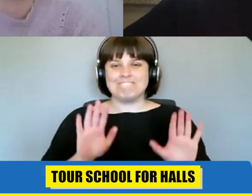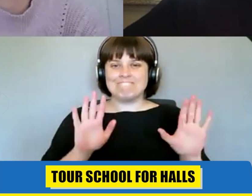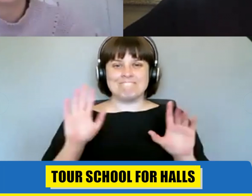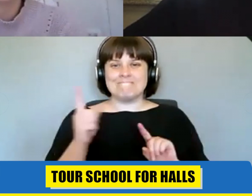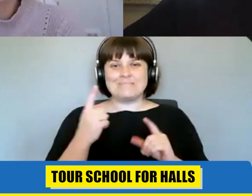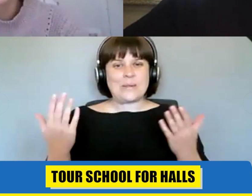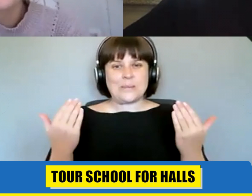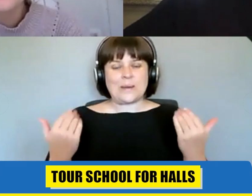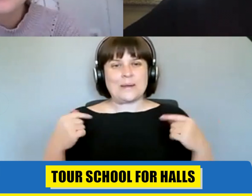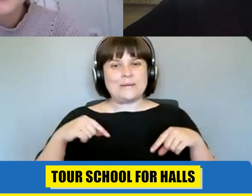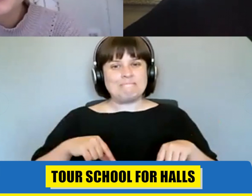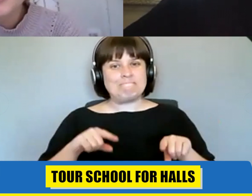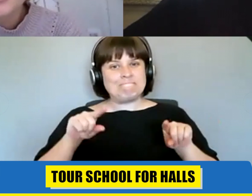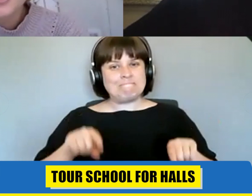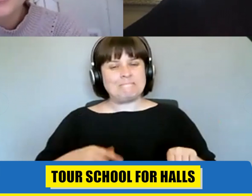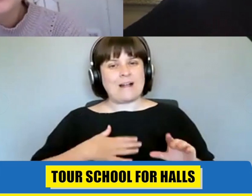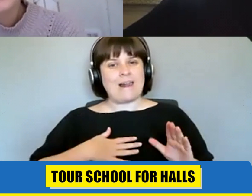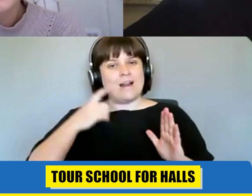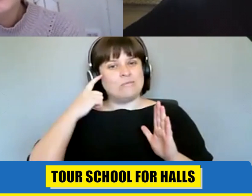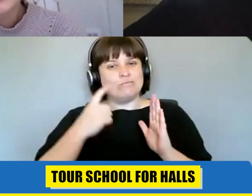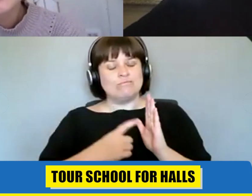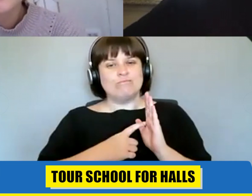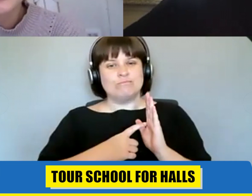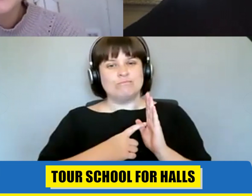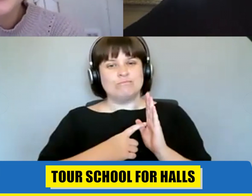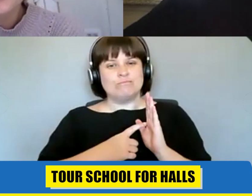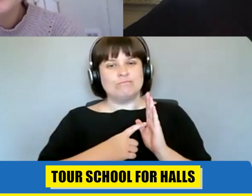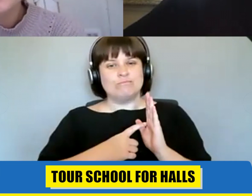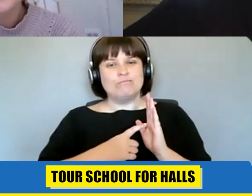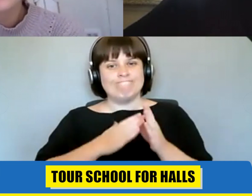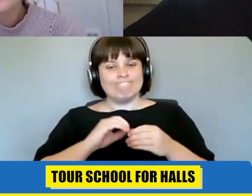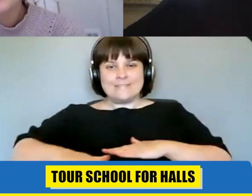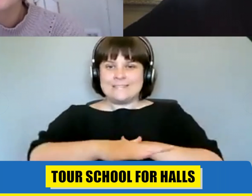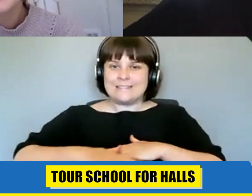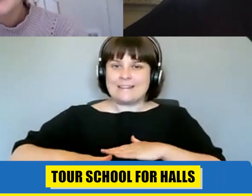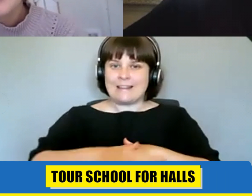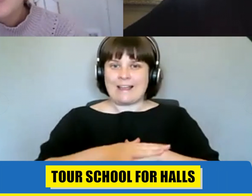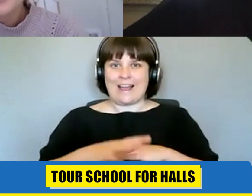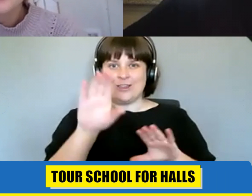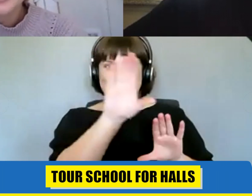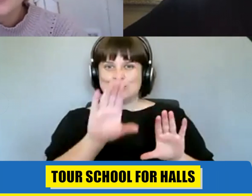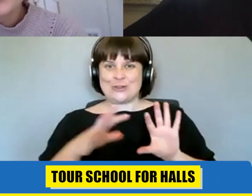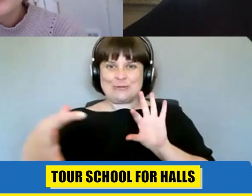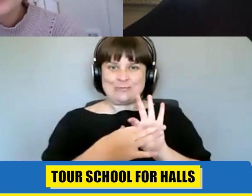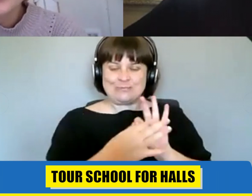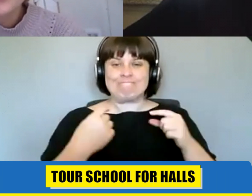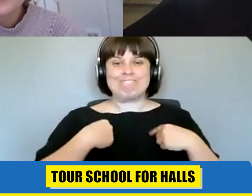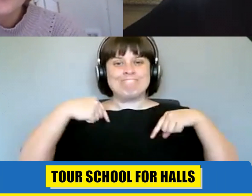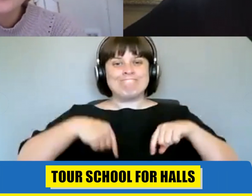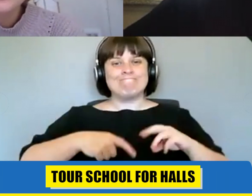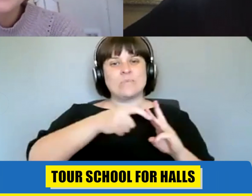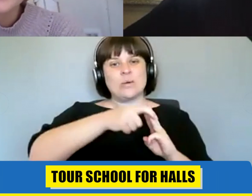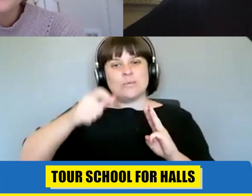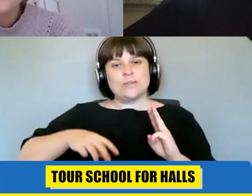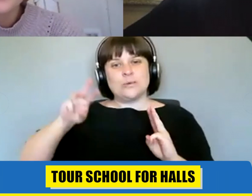and welcome. To begin with, I'd like to acknowledge the traditional custodians of the lands that we're all zooming in from. I'm currently on Wurundjeri